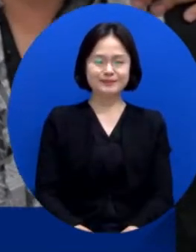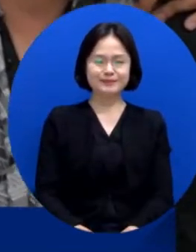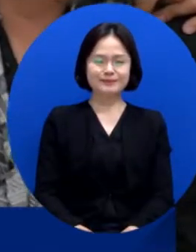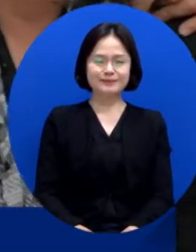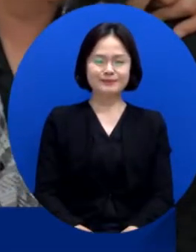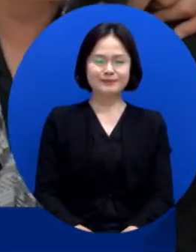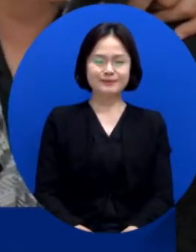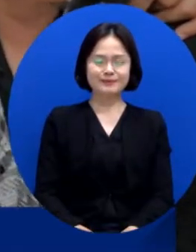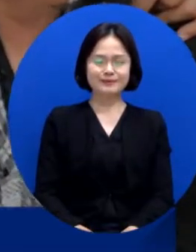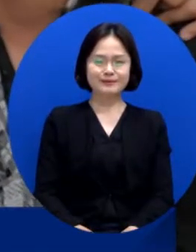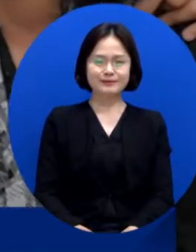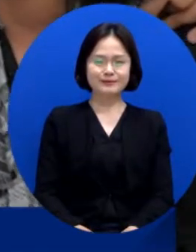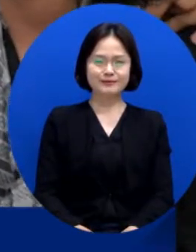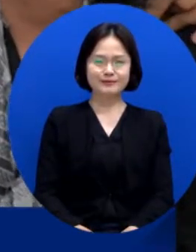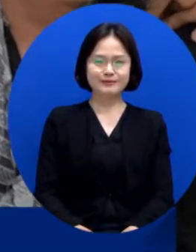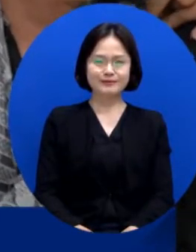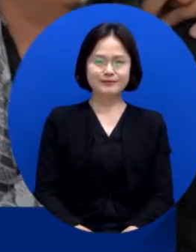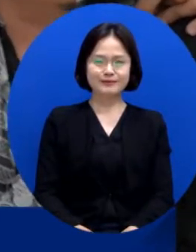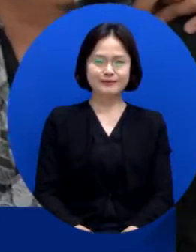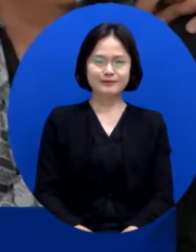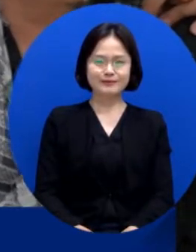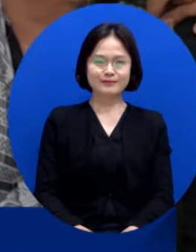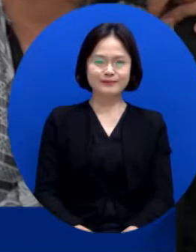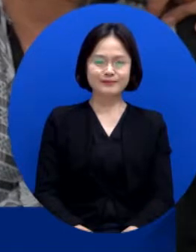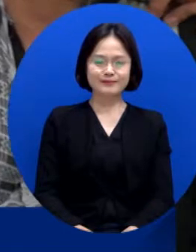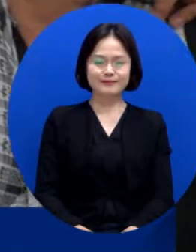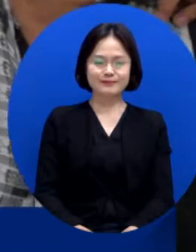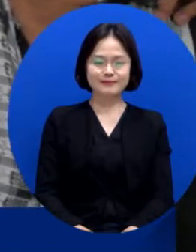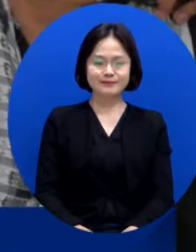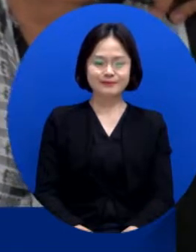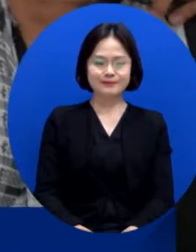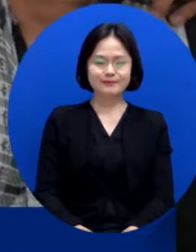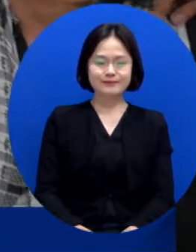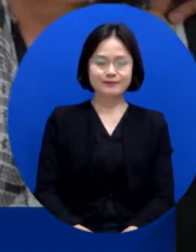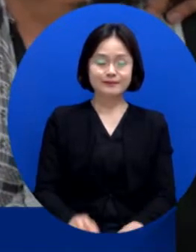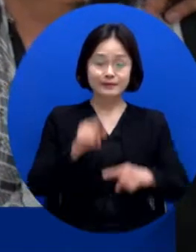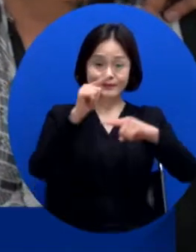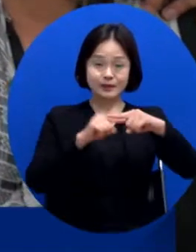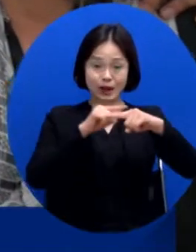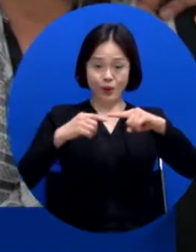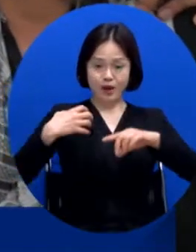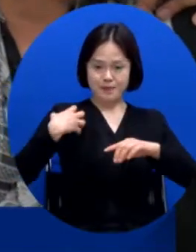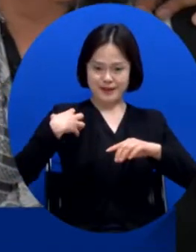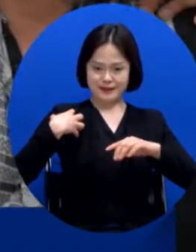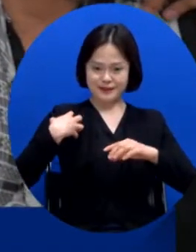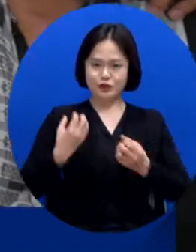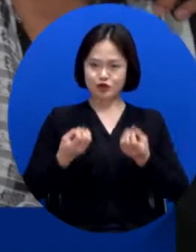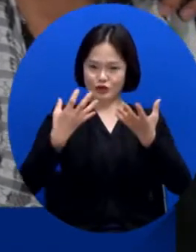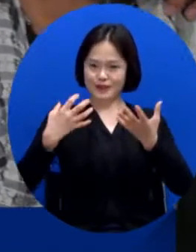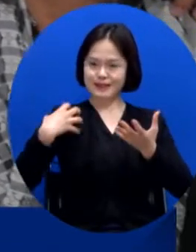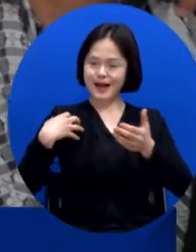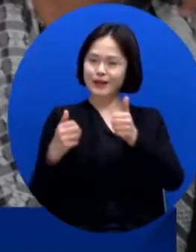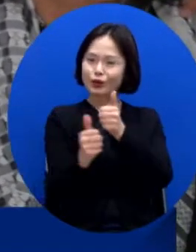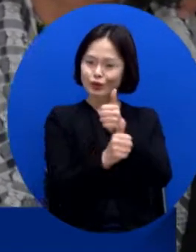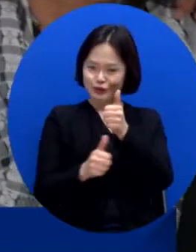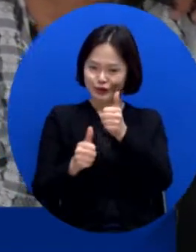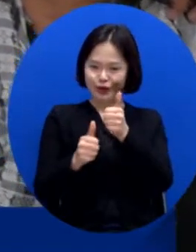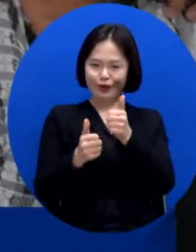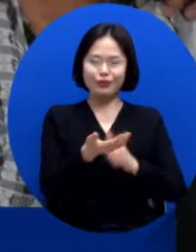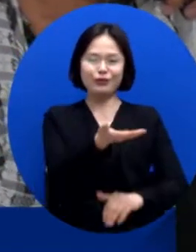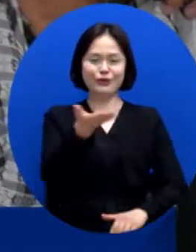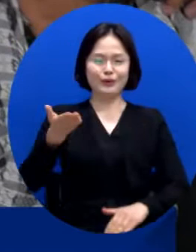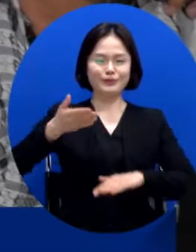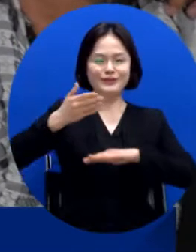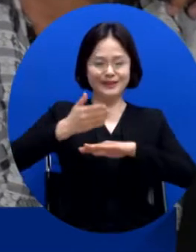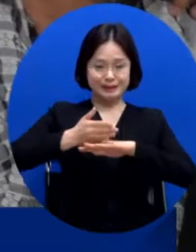sponsors and all the organizers, yes, and the committee who put up the show. We learned many things in this fight